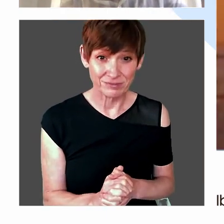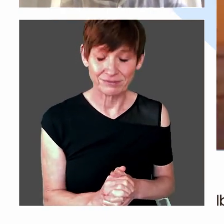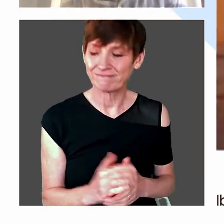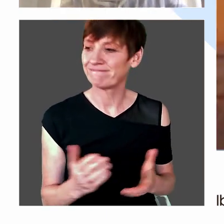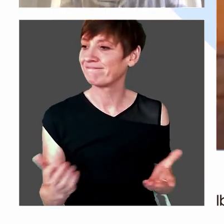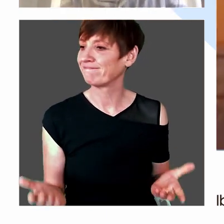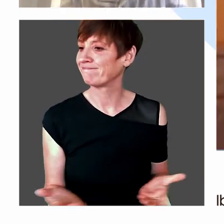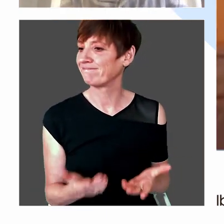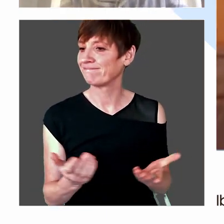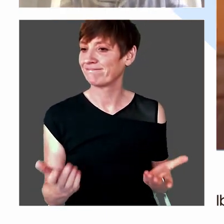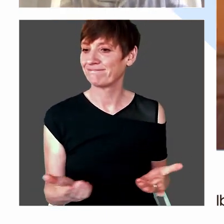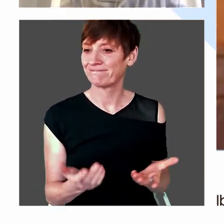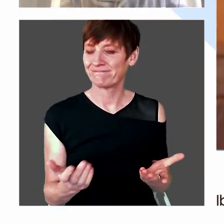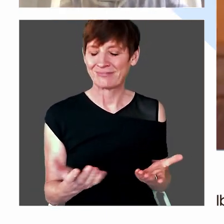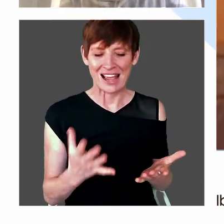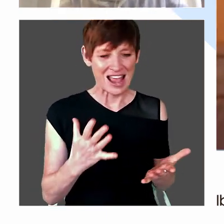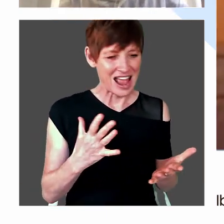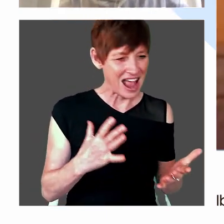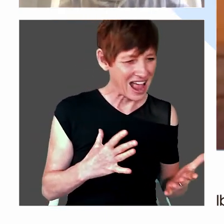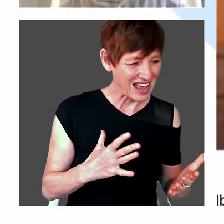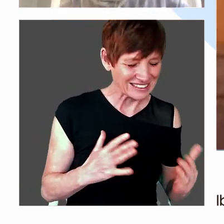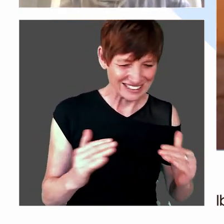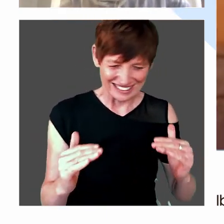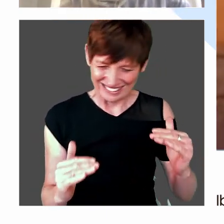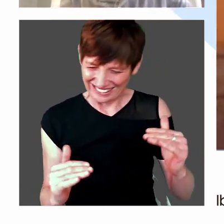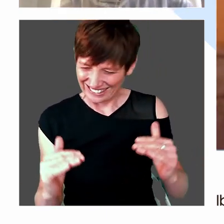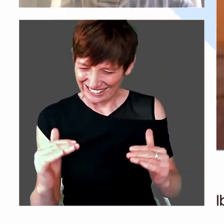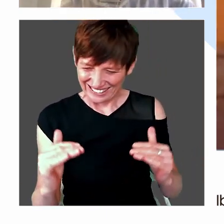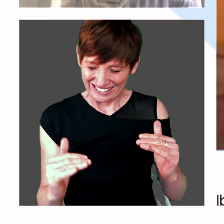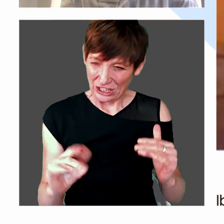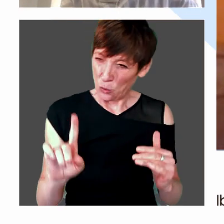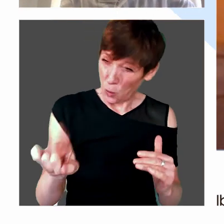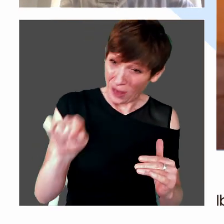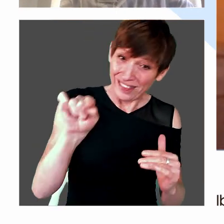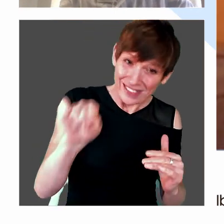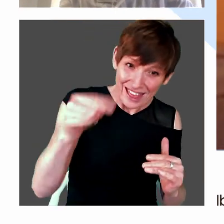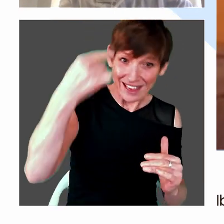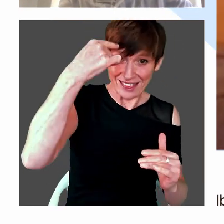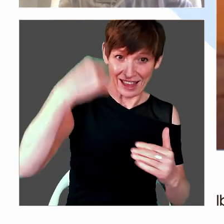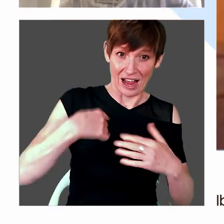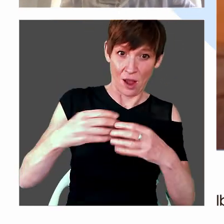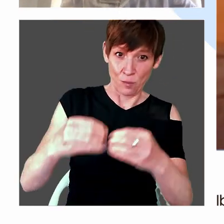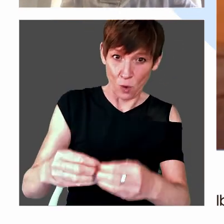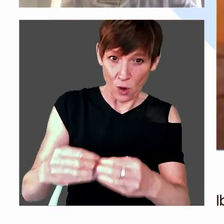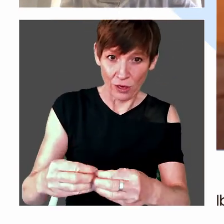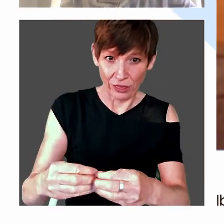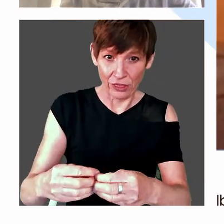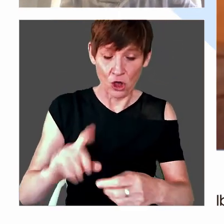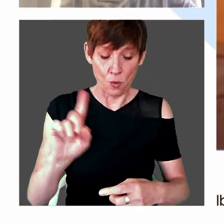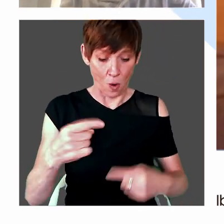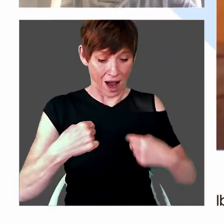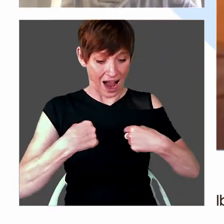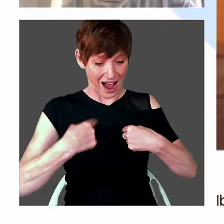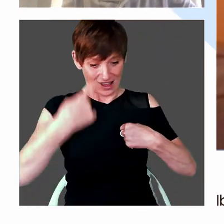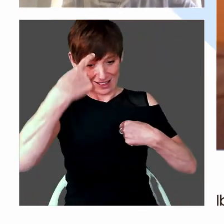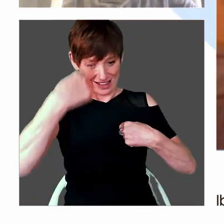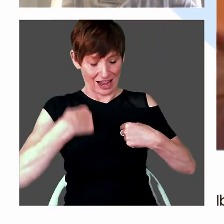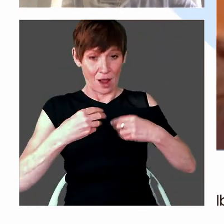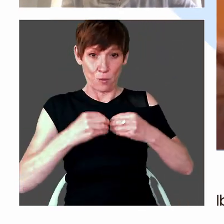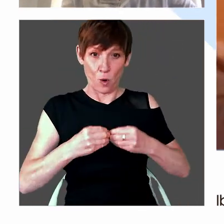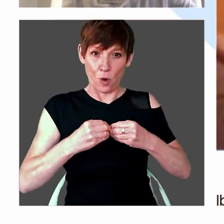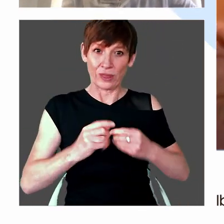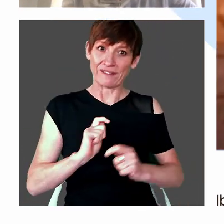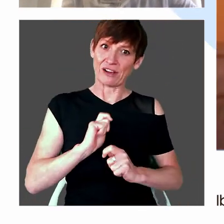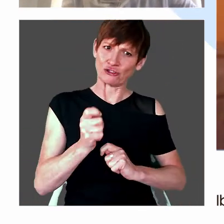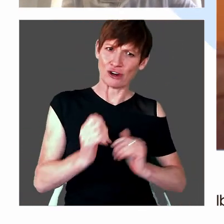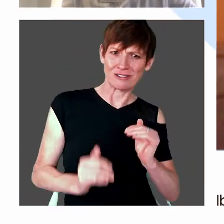find the sweet spot between how much they think you're worth and how much you think they're worth, because if I charge too much, they'll be like, oh, I